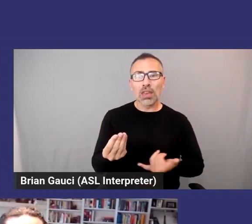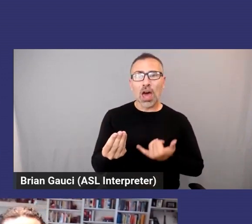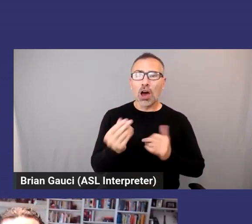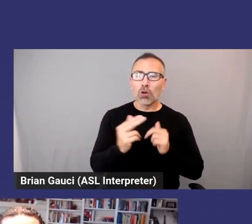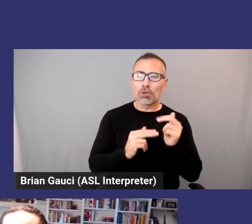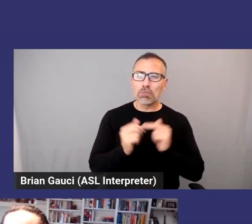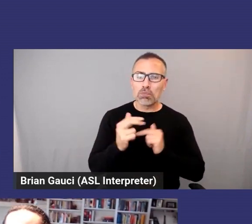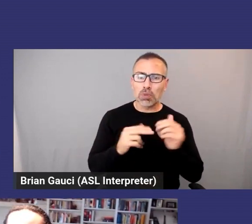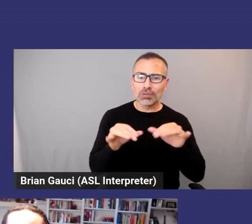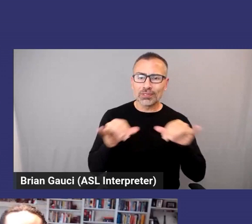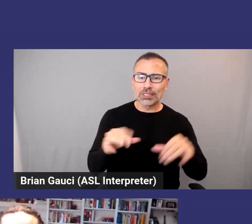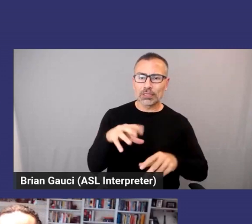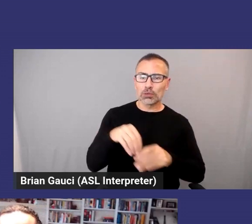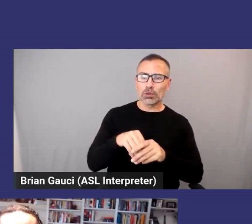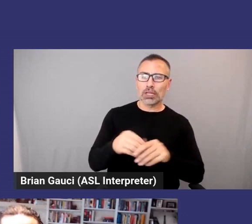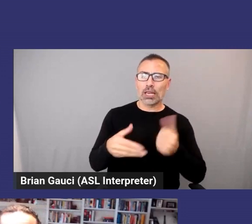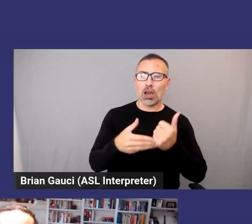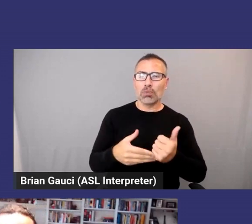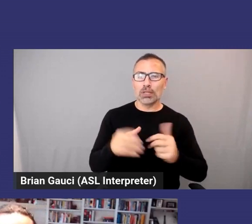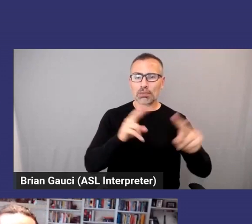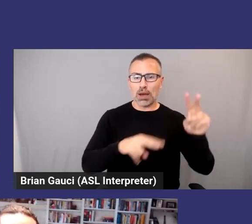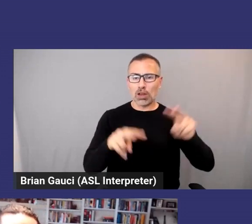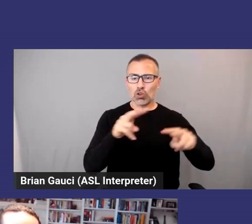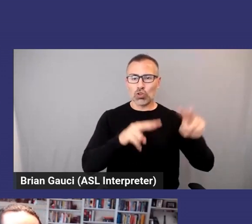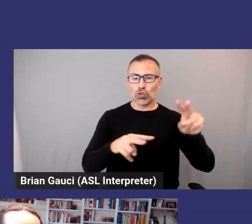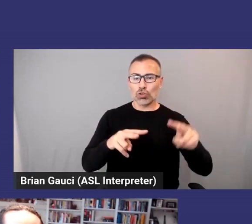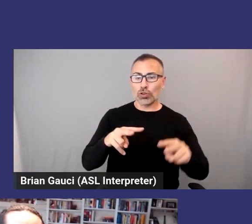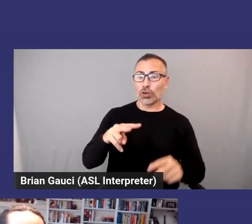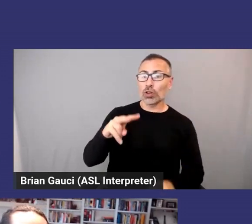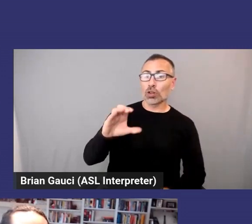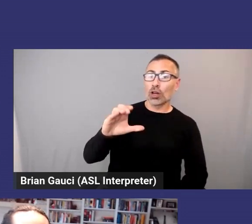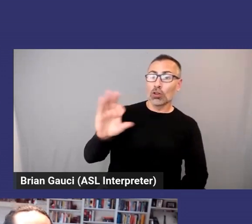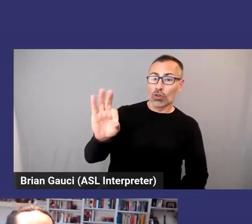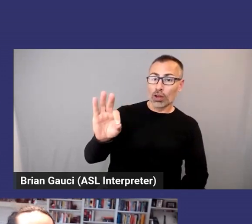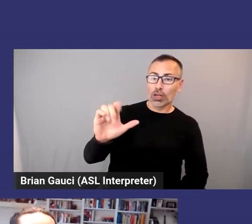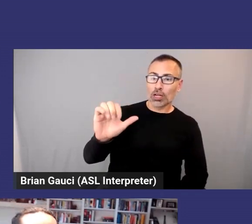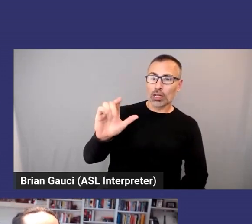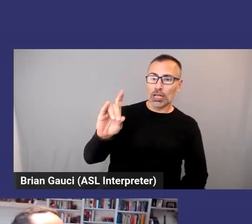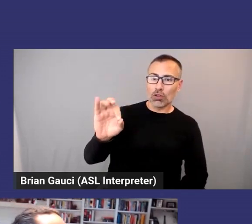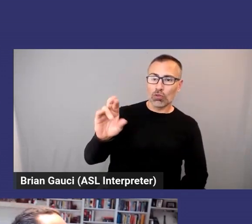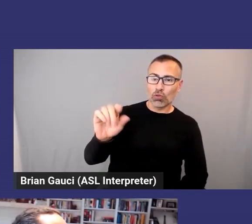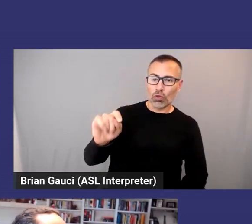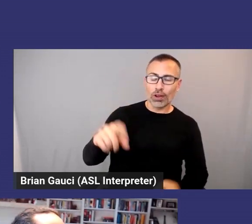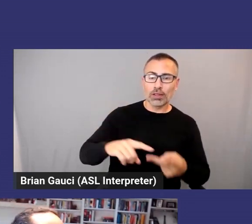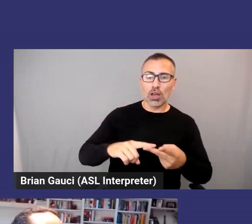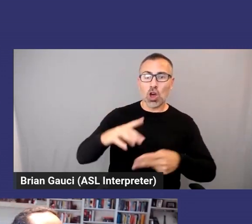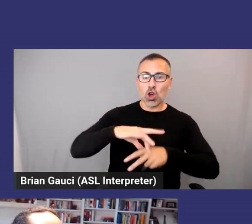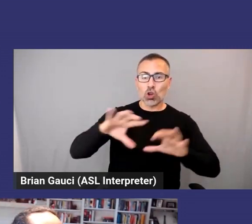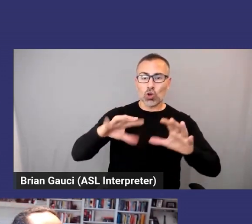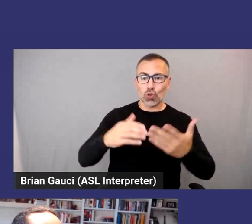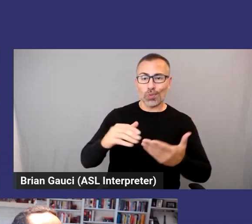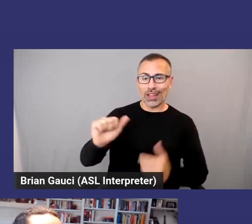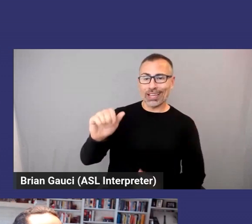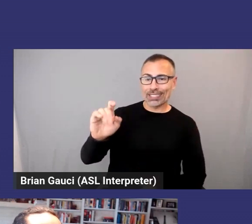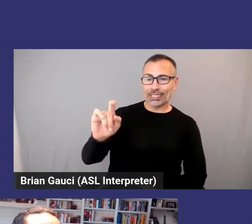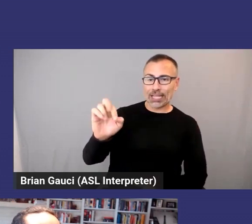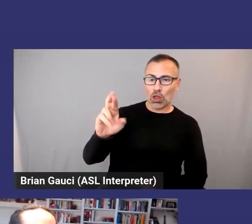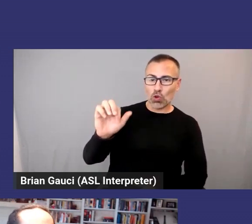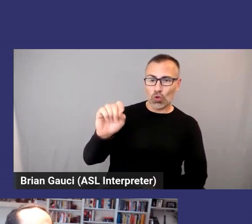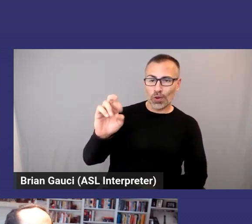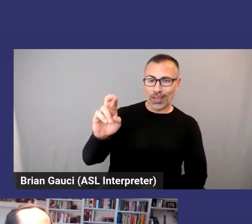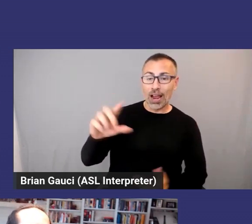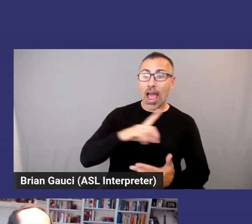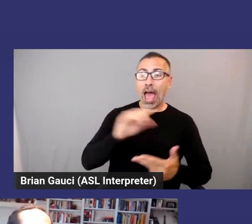CloudFront, Global Accelerator, and this product here. So what we're doing, our source of